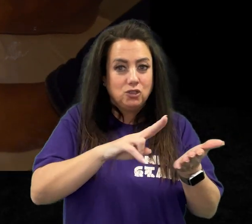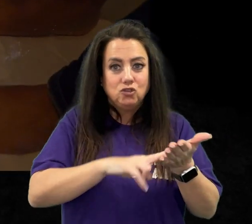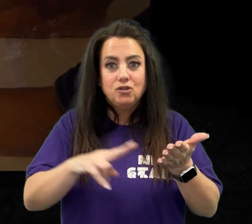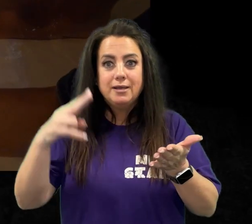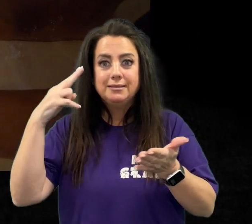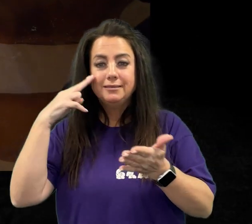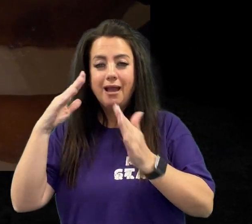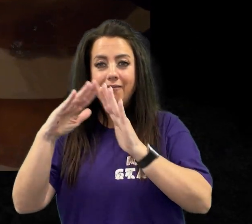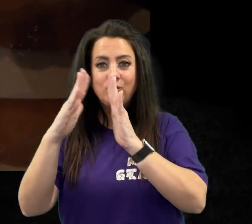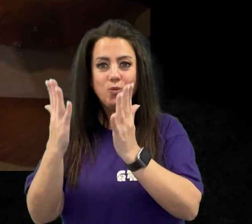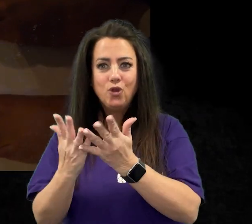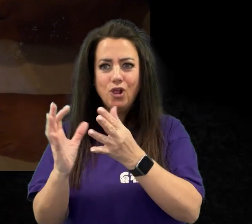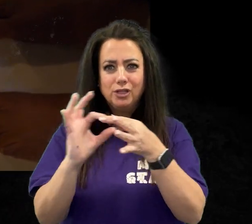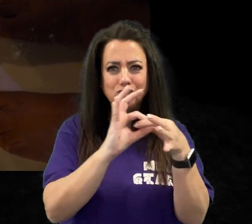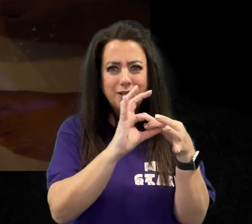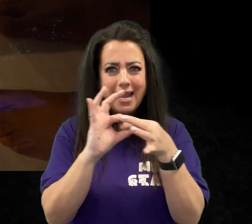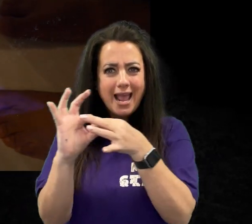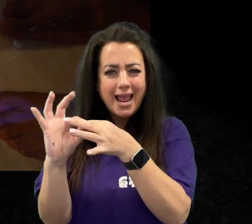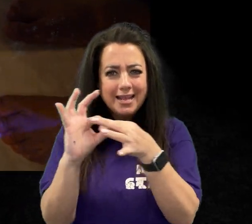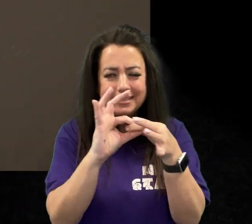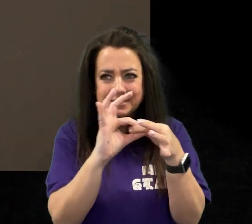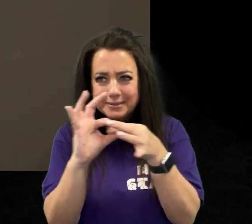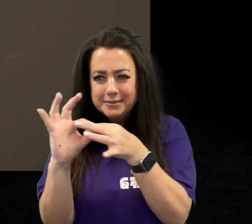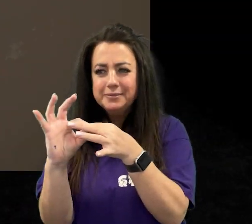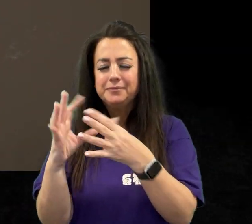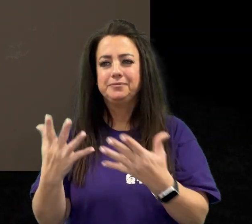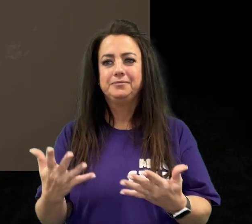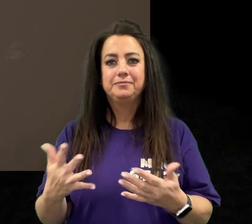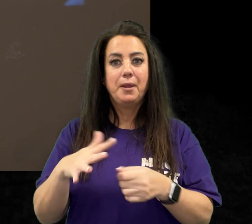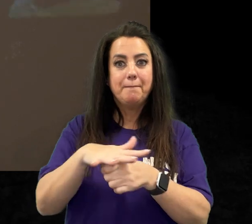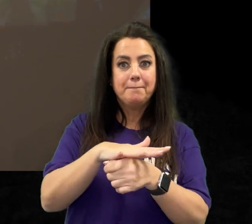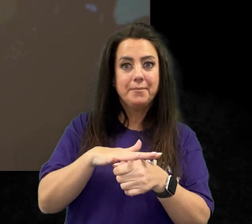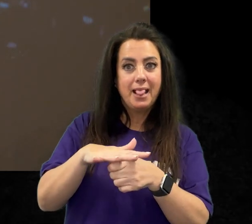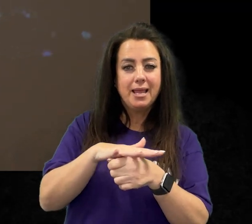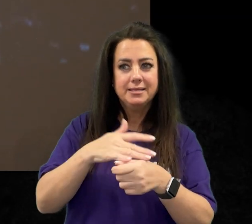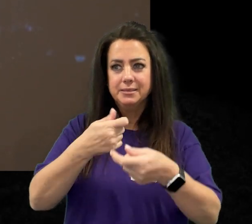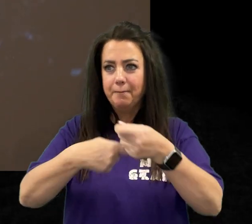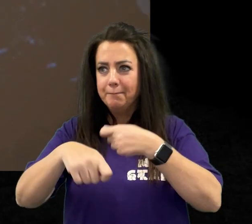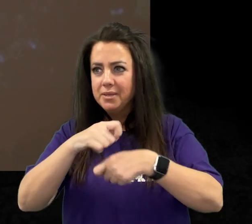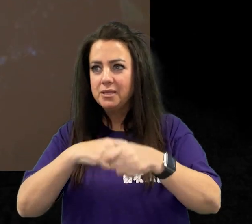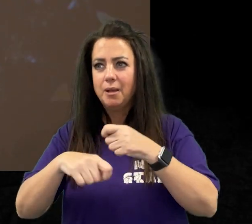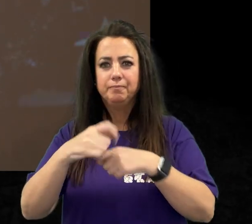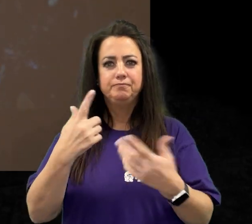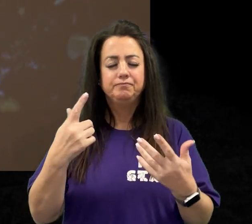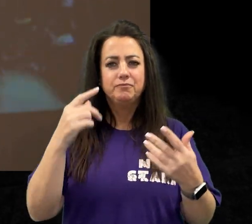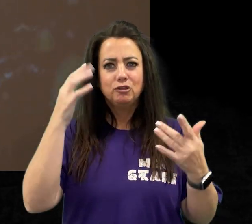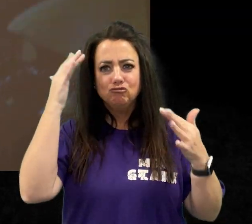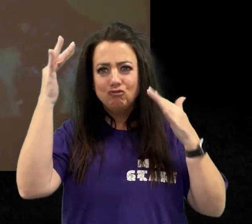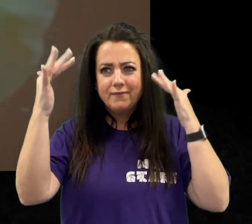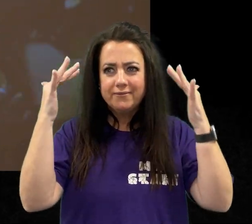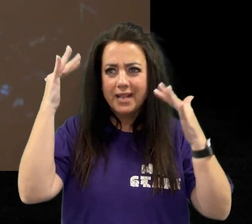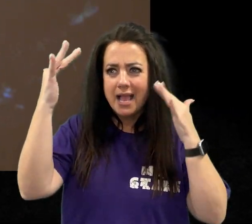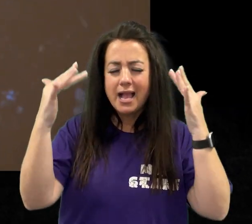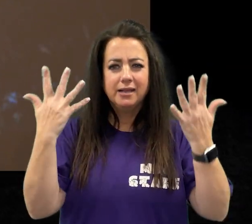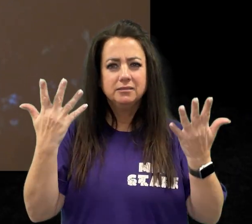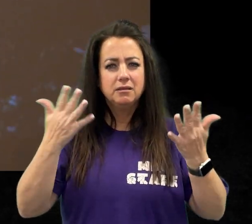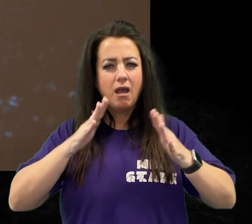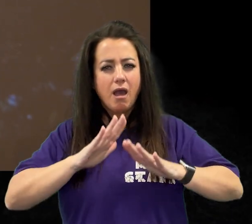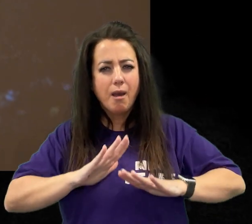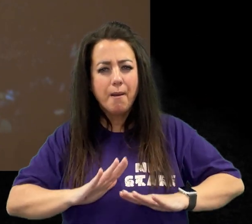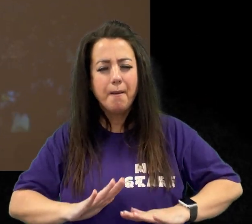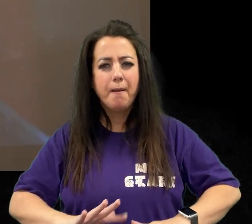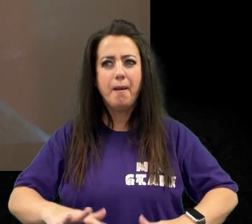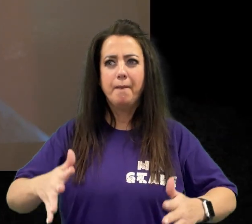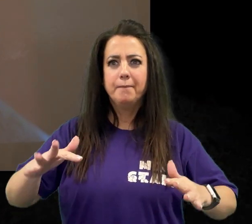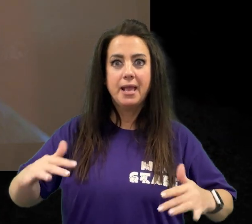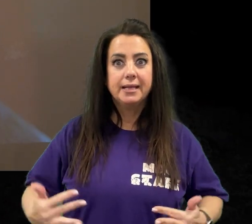It's a place of like reflection or a place of inspiration, and there's no barriers at all. This is an area, this is a safe space for us